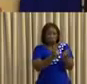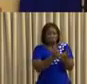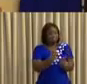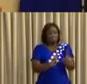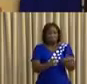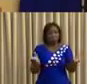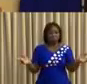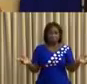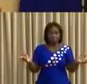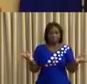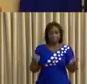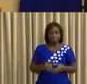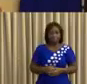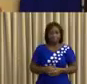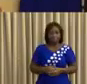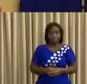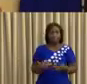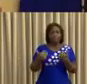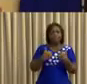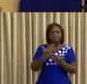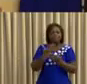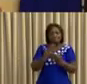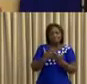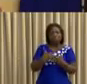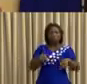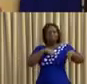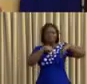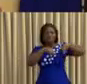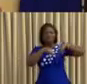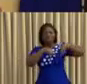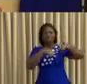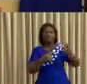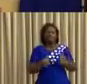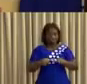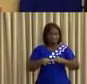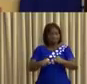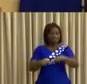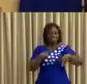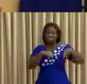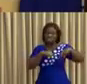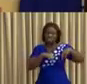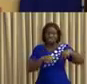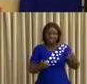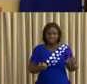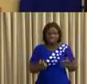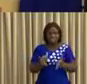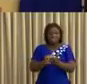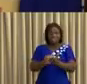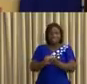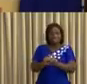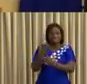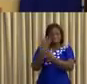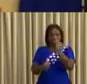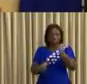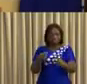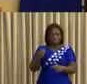citizens. There are some who have argued and continue to argue that in the midst of a